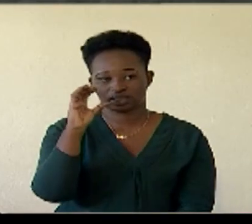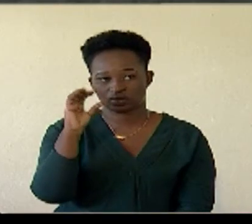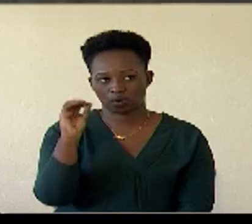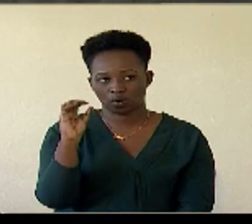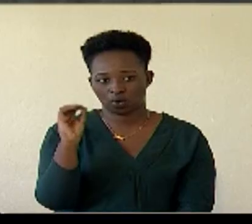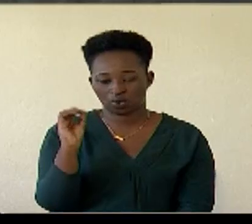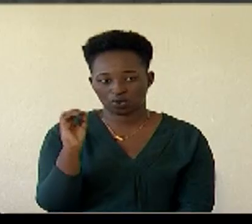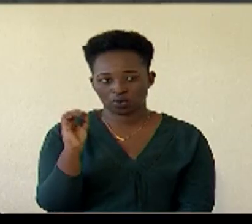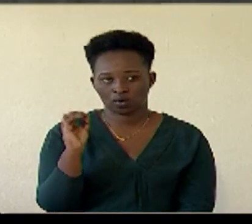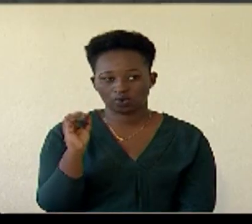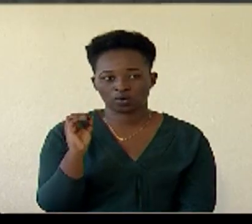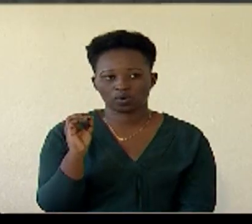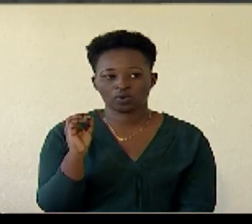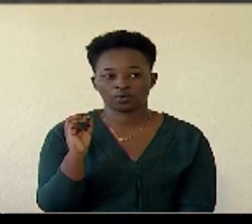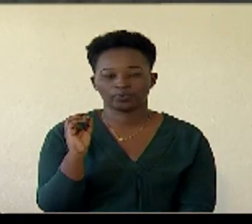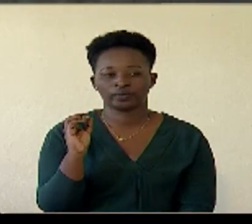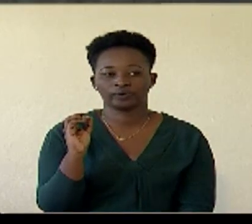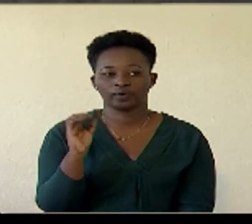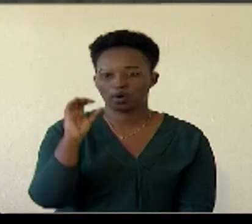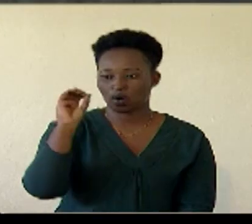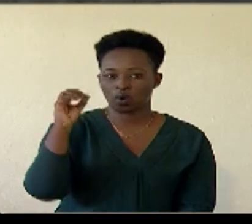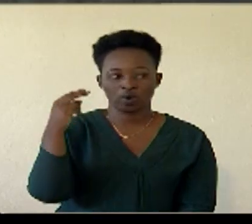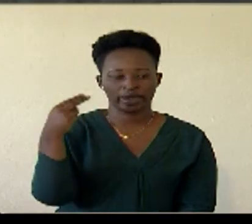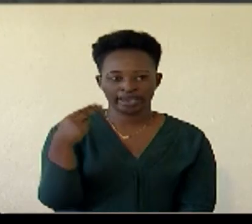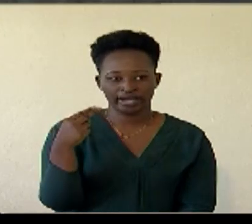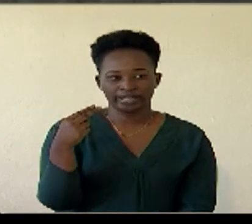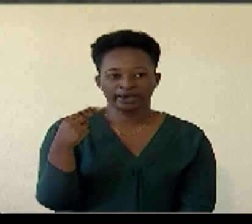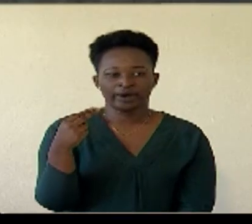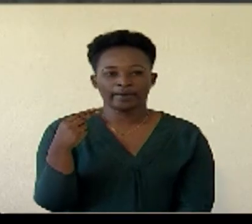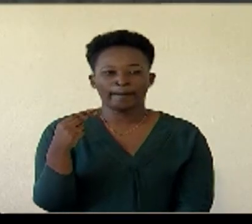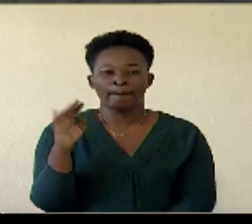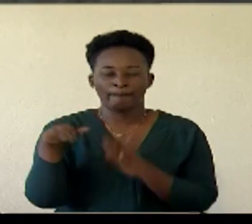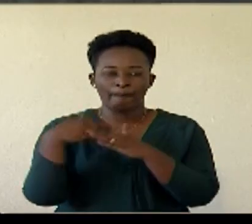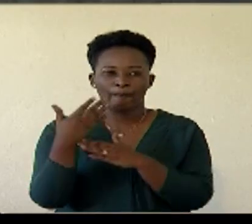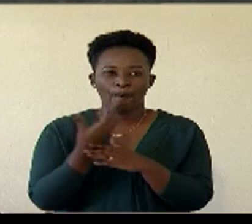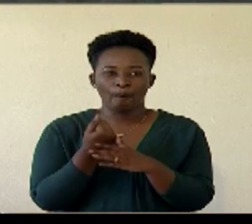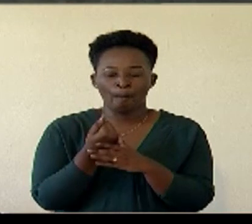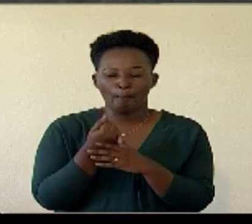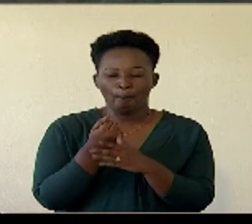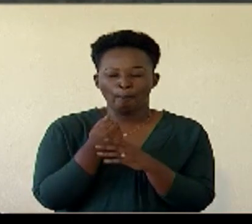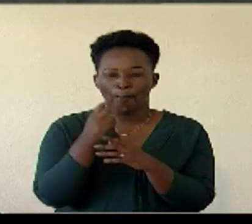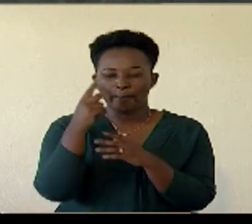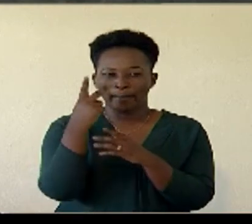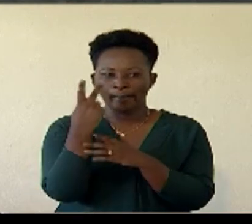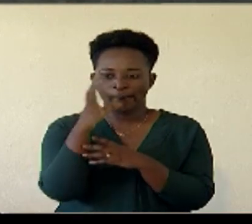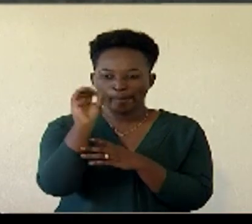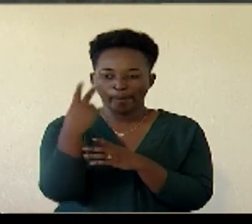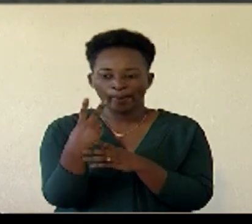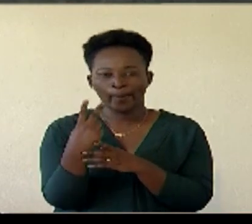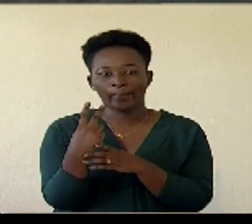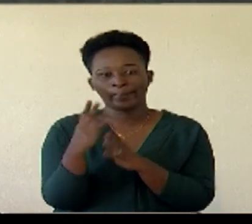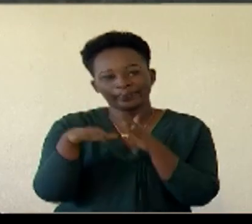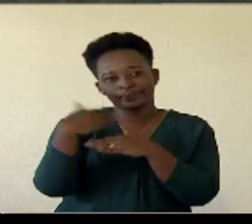CH3COO, so you can have OH. This is double bond, the oxygen. Then you have